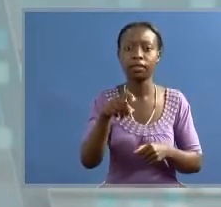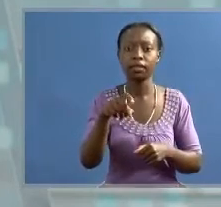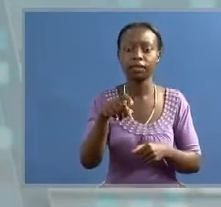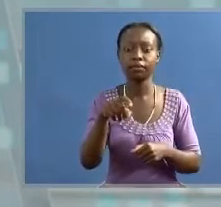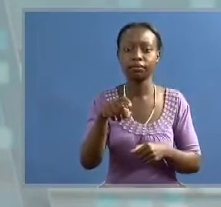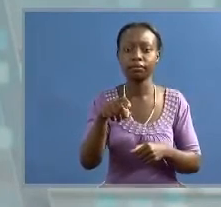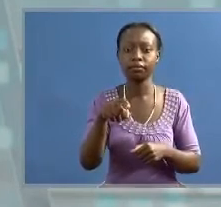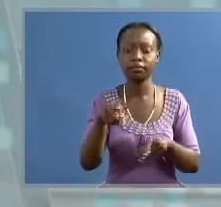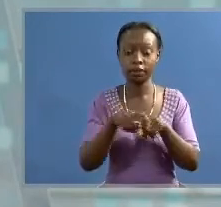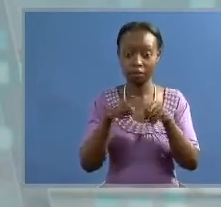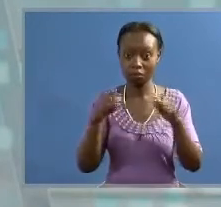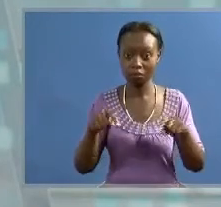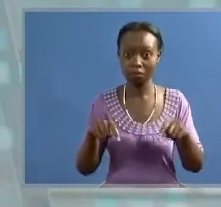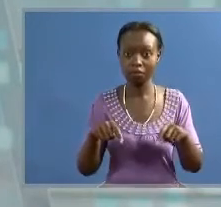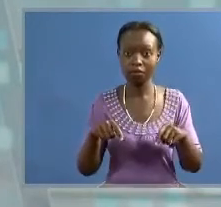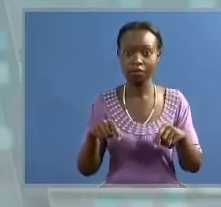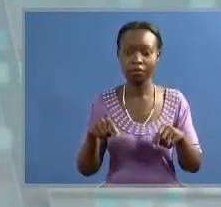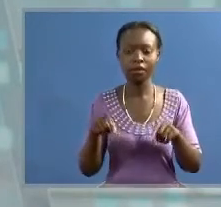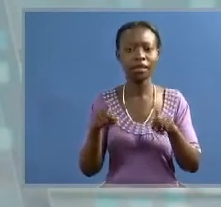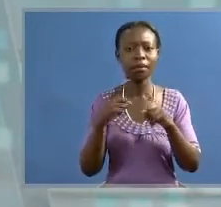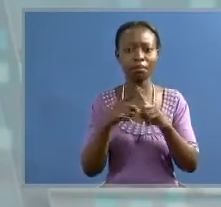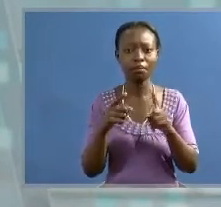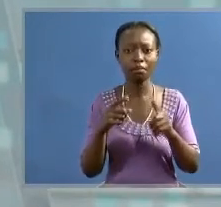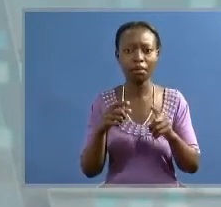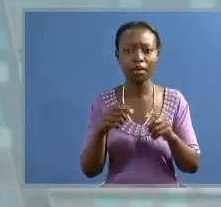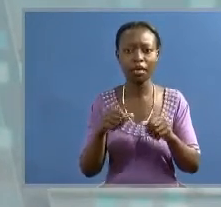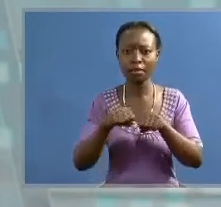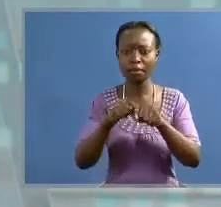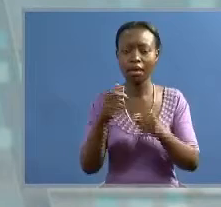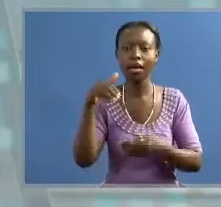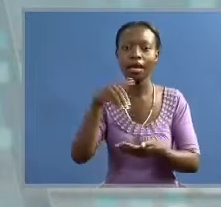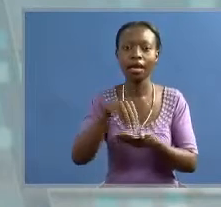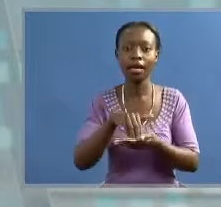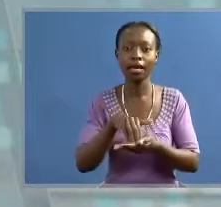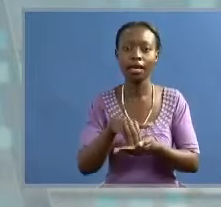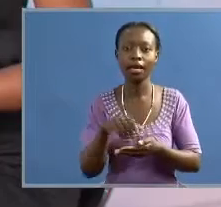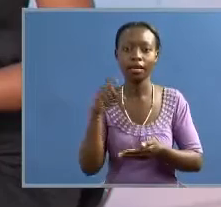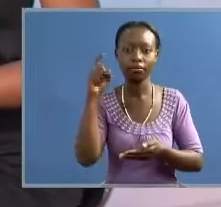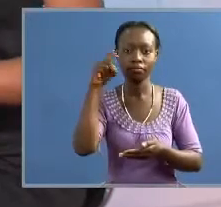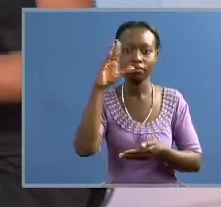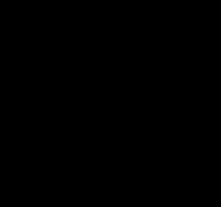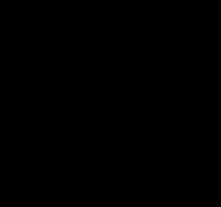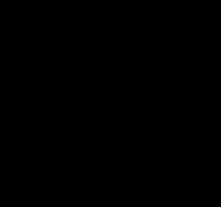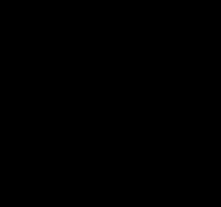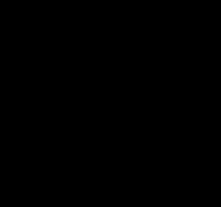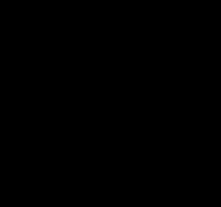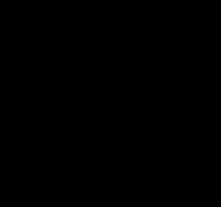was concerned. And with that, we're going to take another short break. Sports news coming right next. Stay with us.